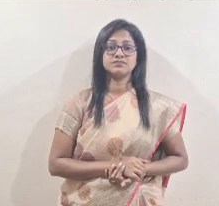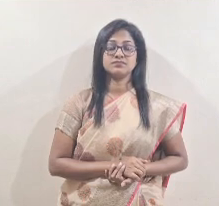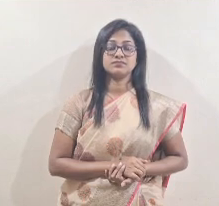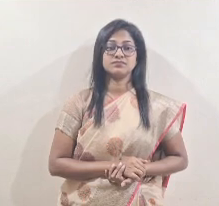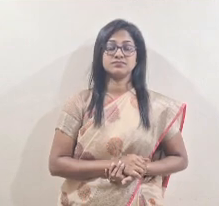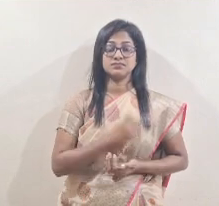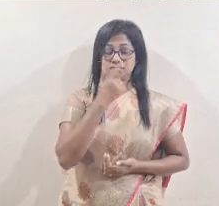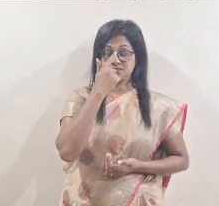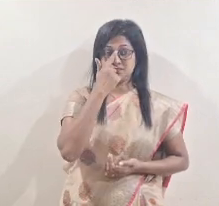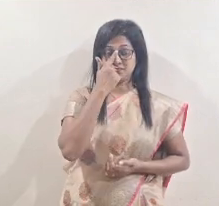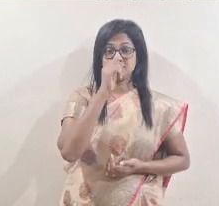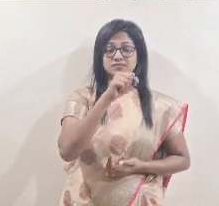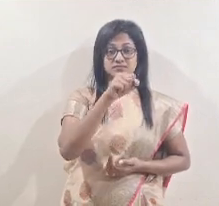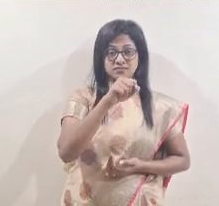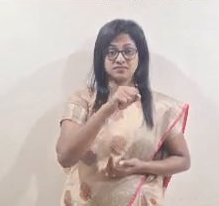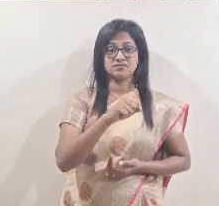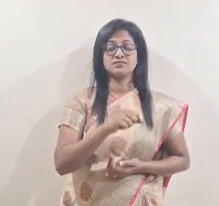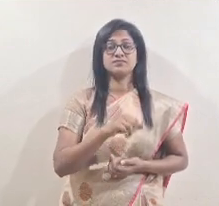Yes.